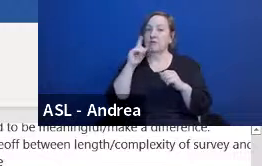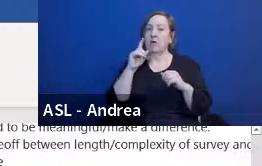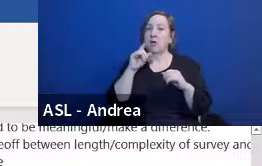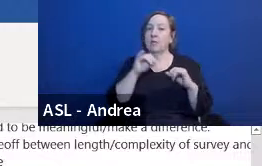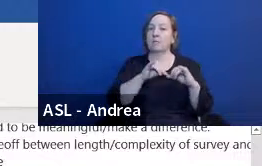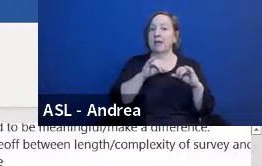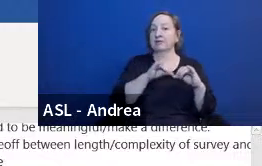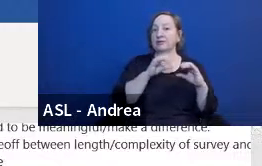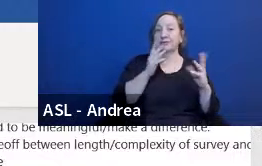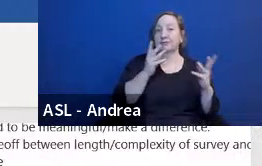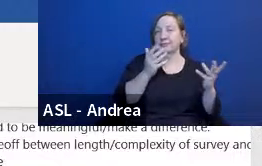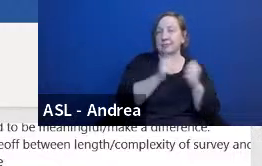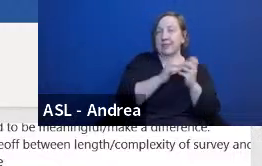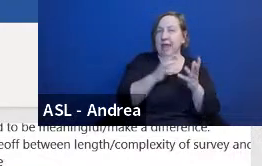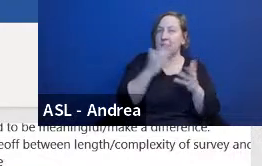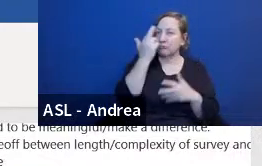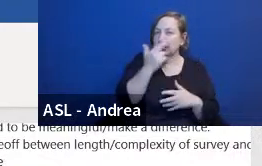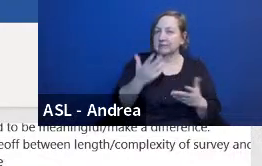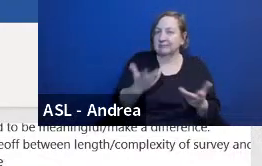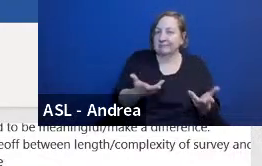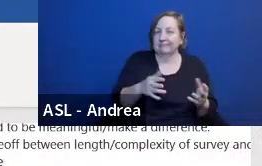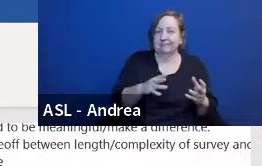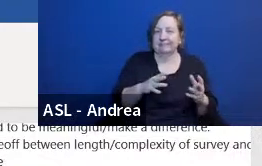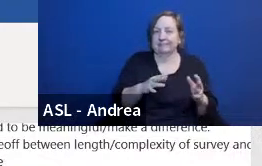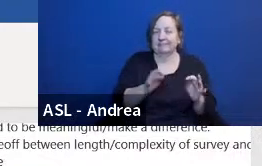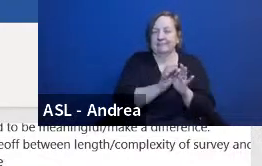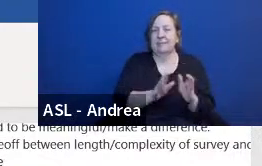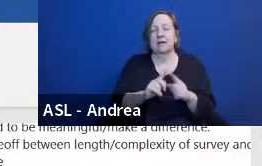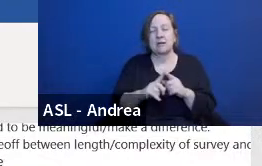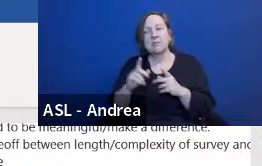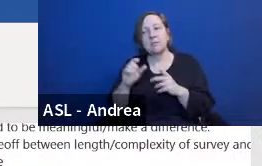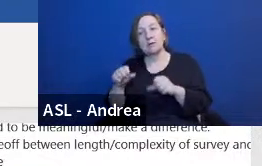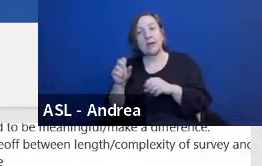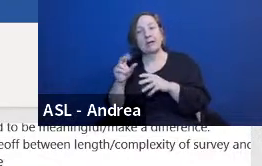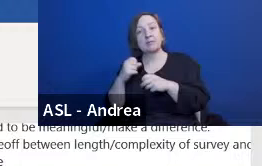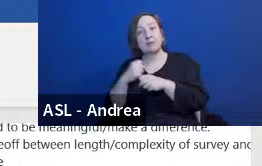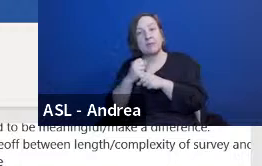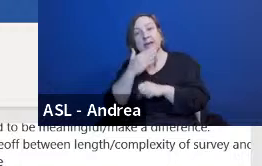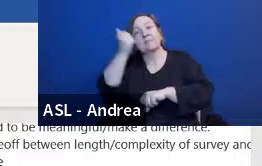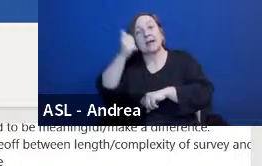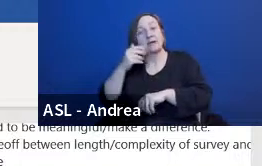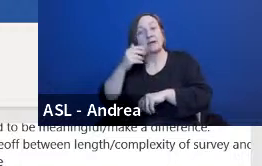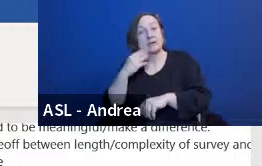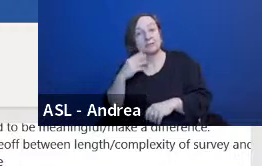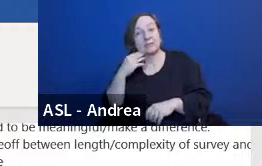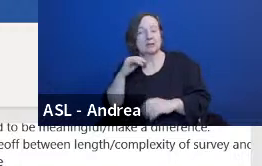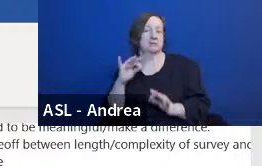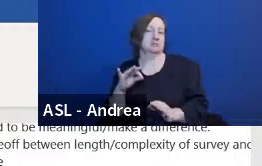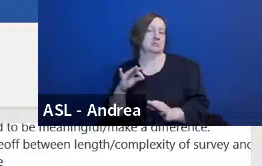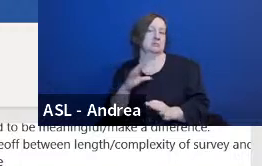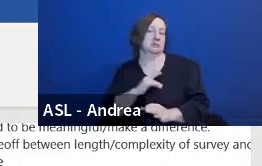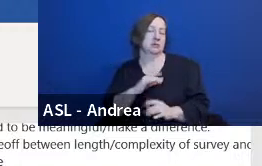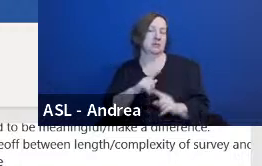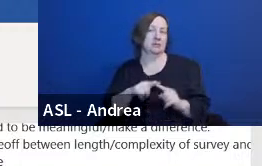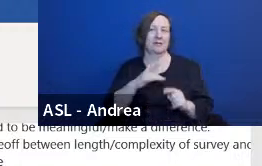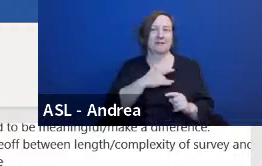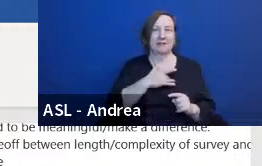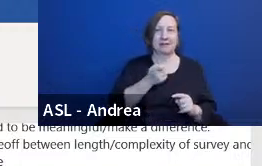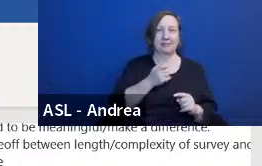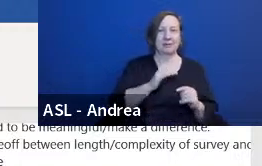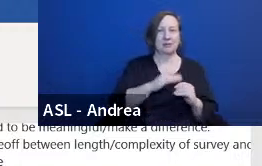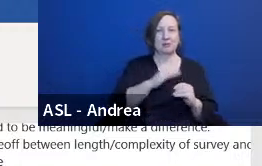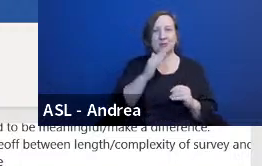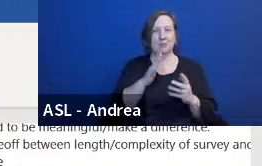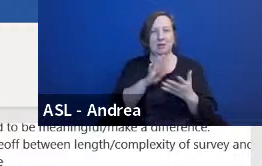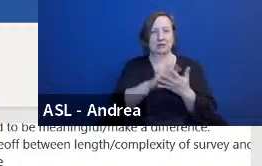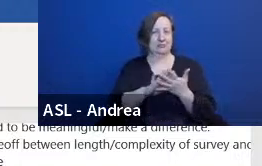not good. But if we have a way to actually leverage this to make it a better experience, then that makes sense. But it feels a little almost too undefined